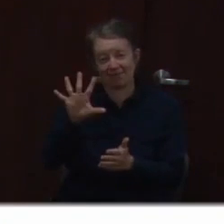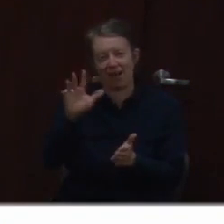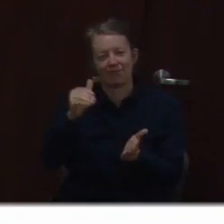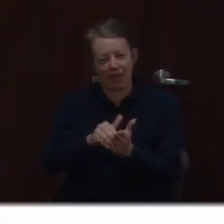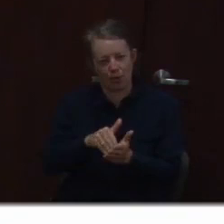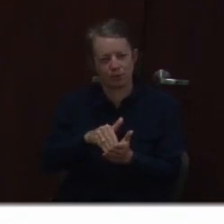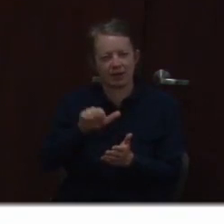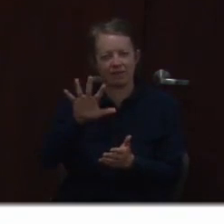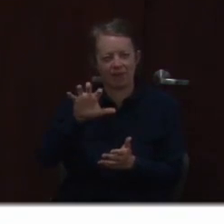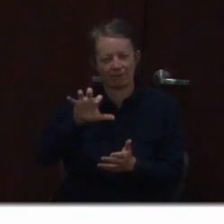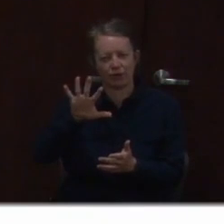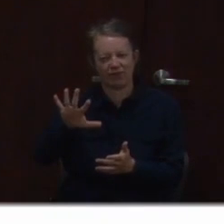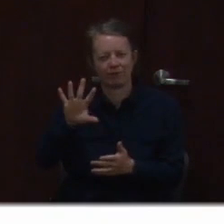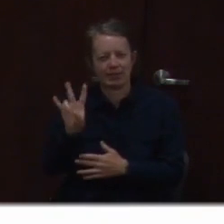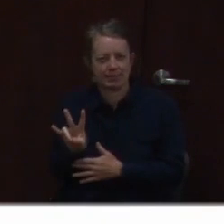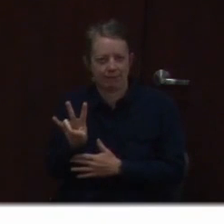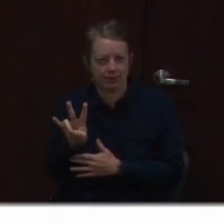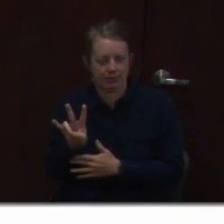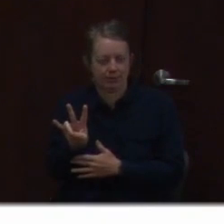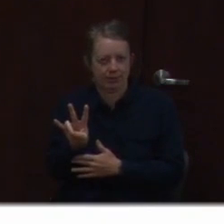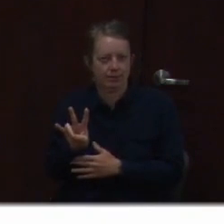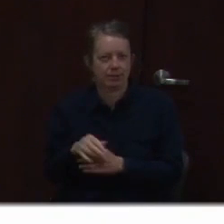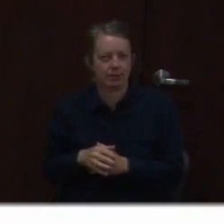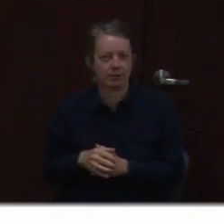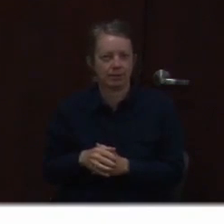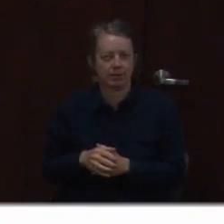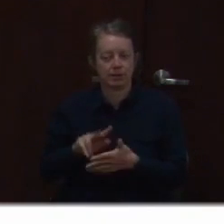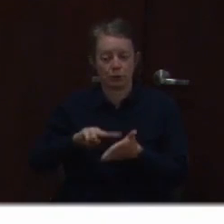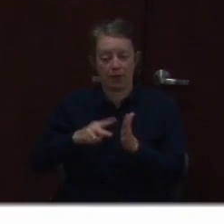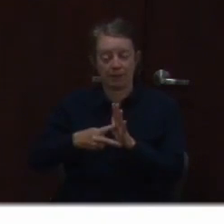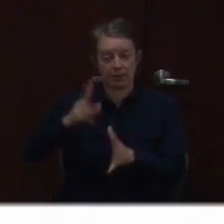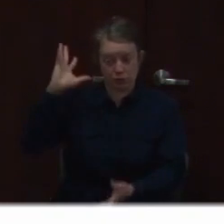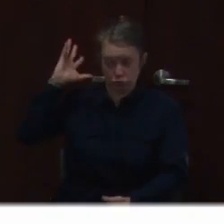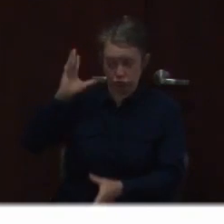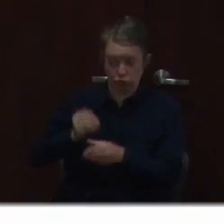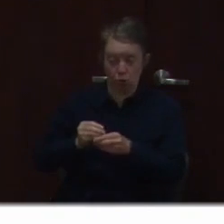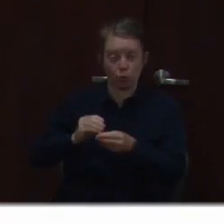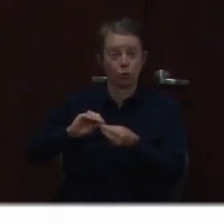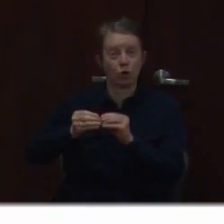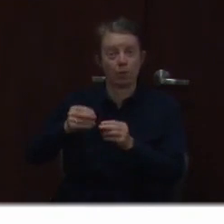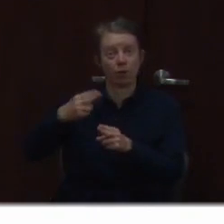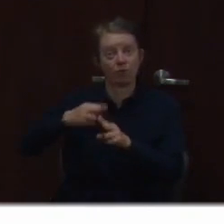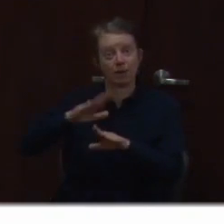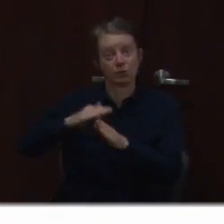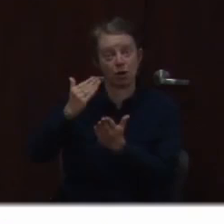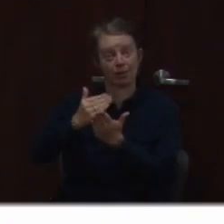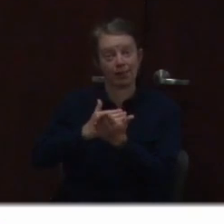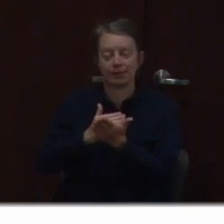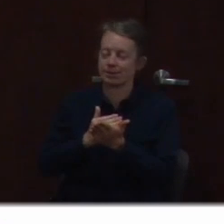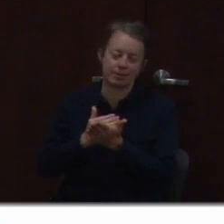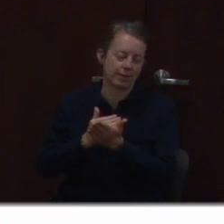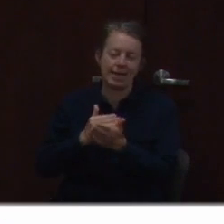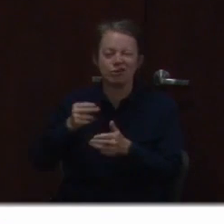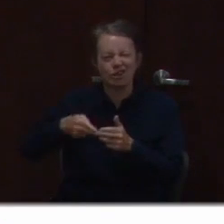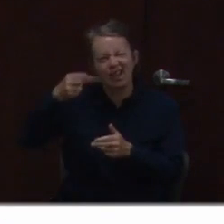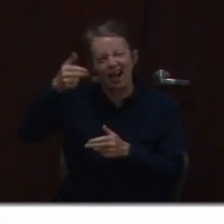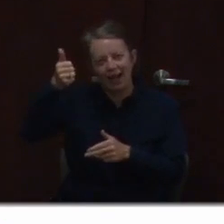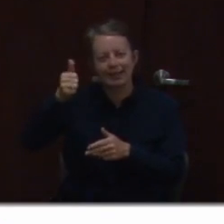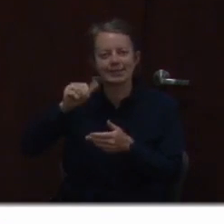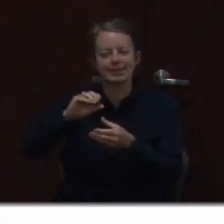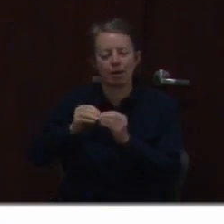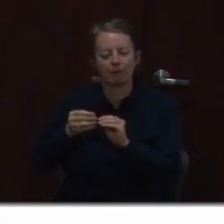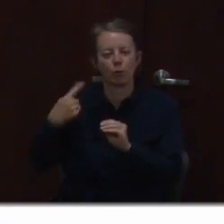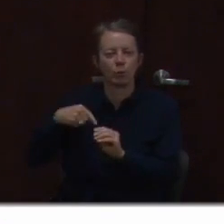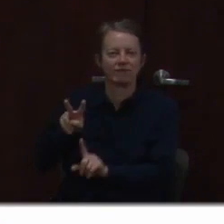65,557, and so just note that that does not indicate the total number on the list. That is the highest number for which we have